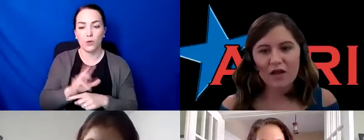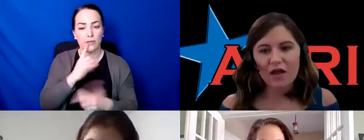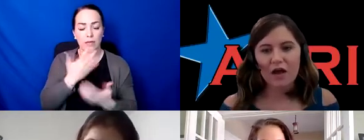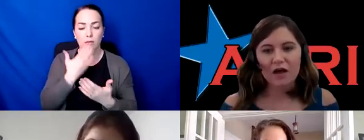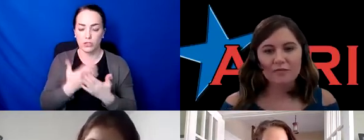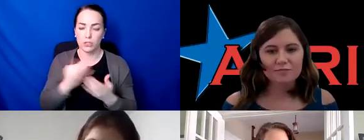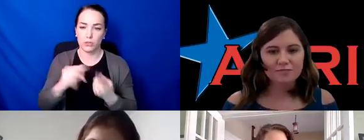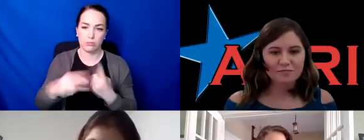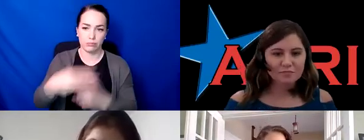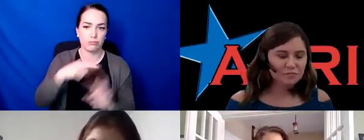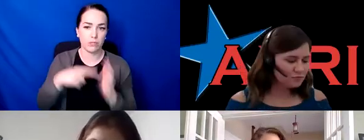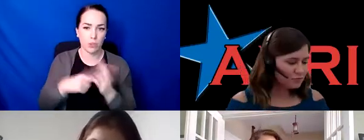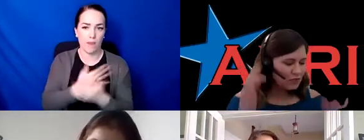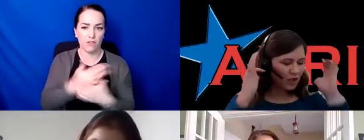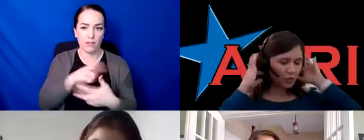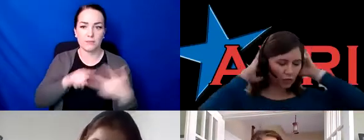that.